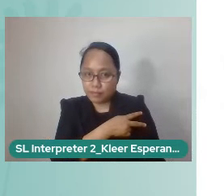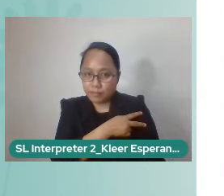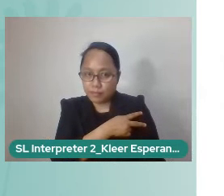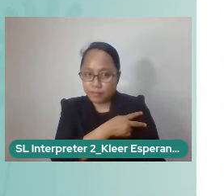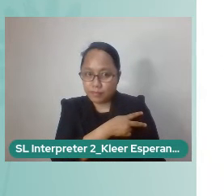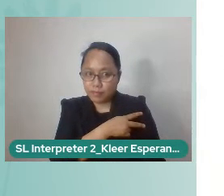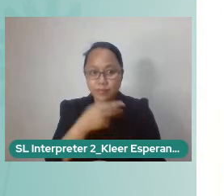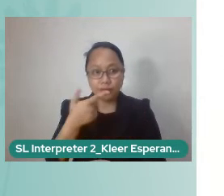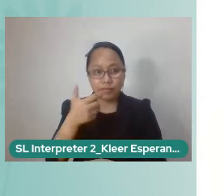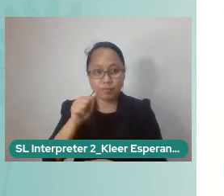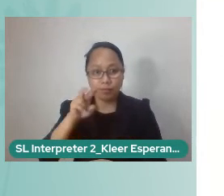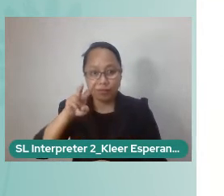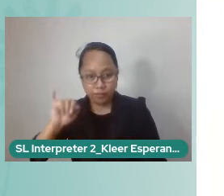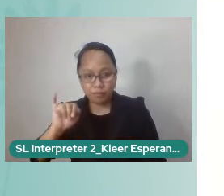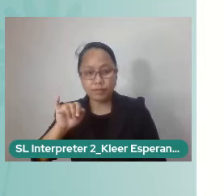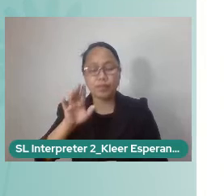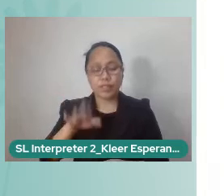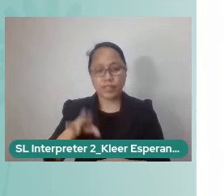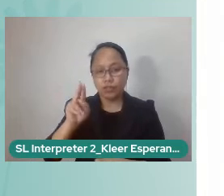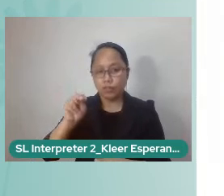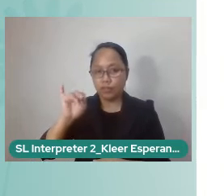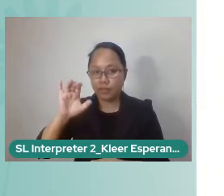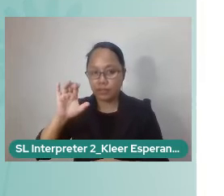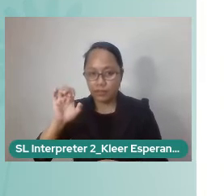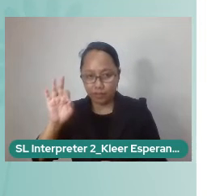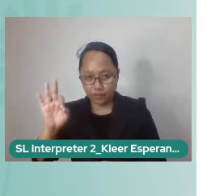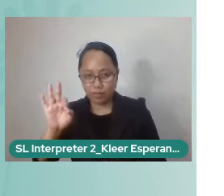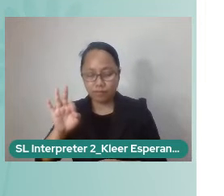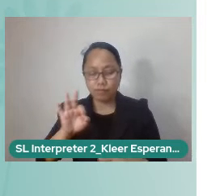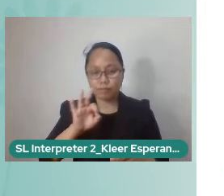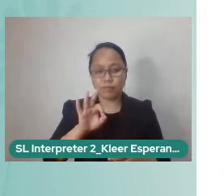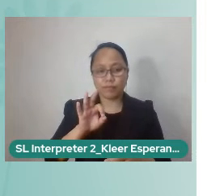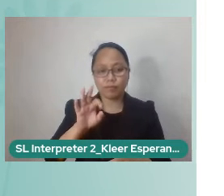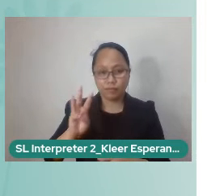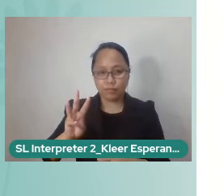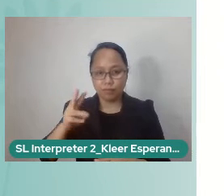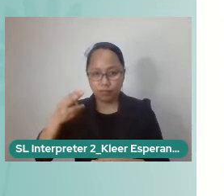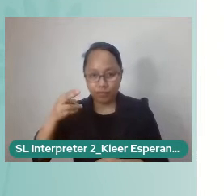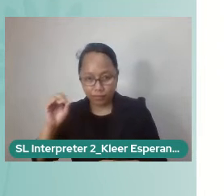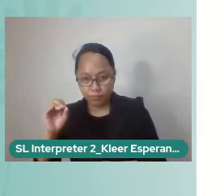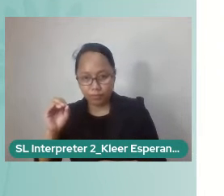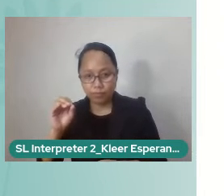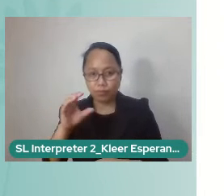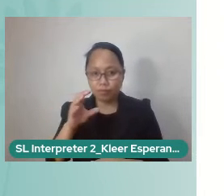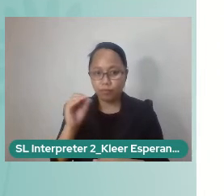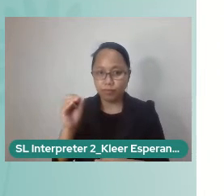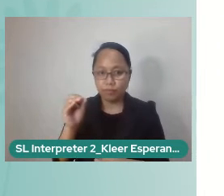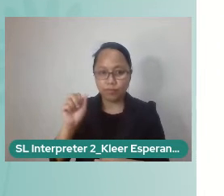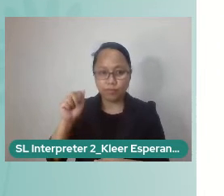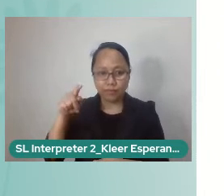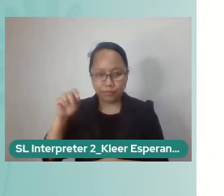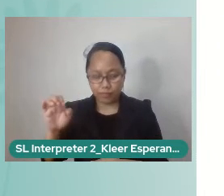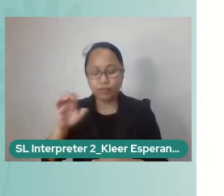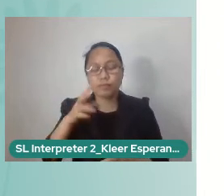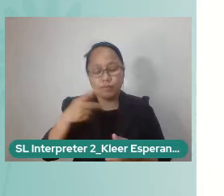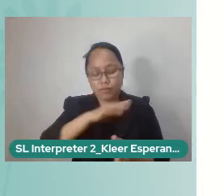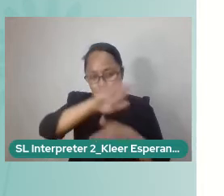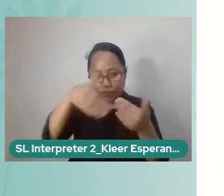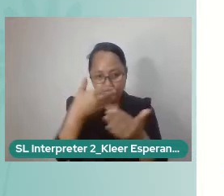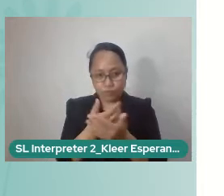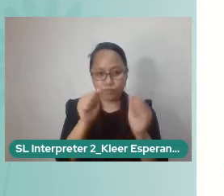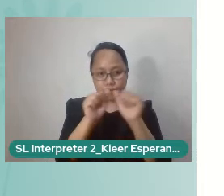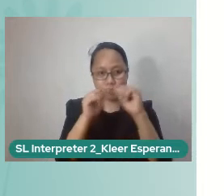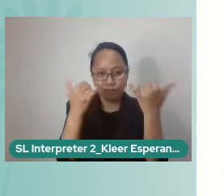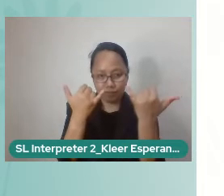government, and a broader network of engaged and committed people to reach the target. This is true within the